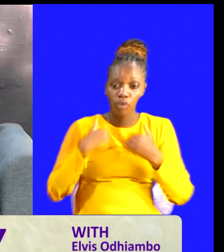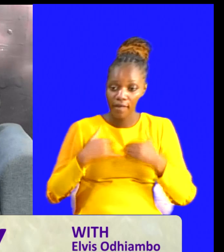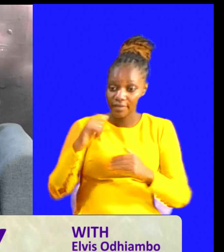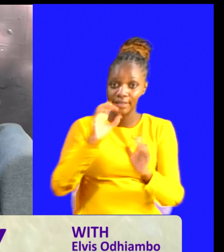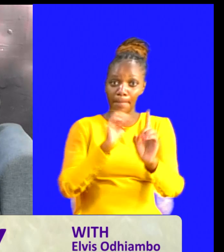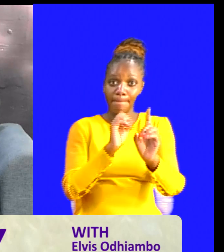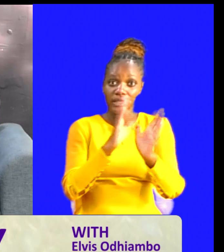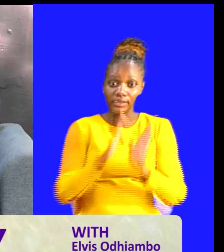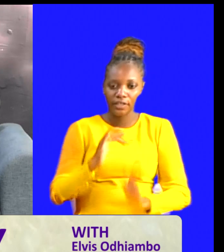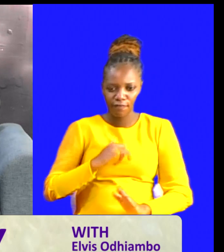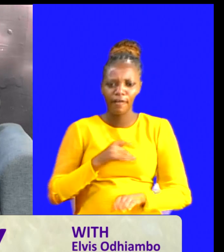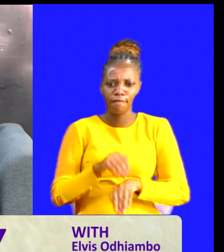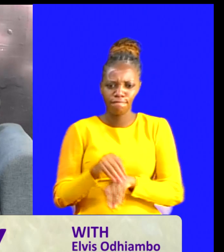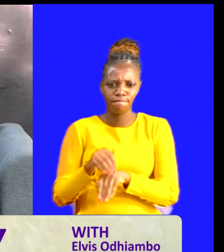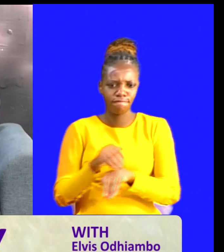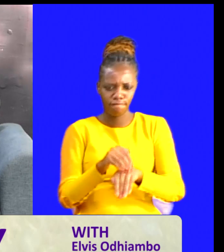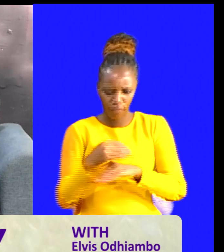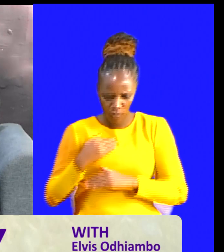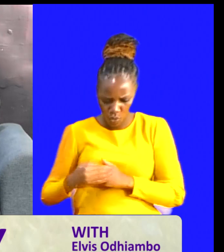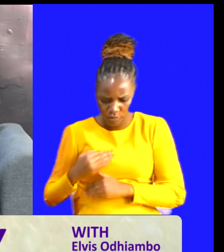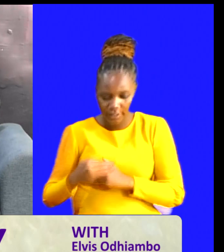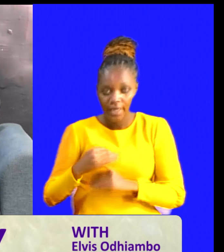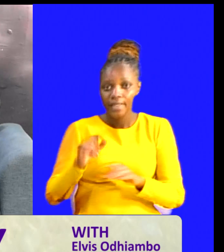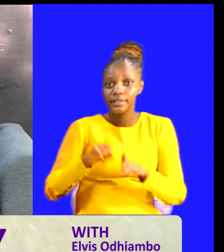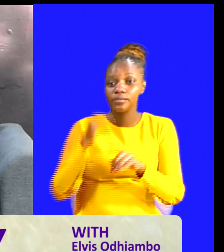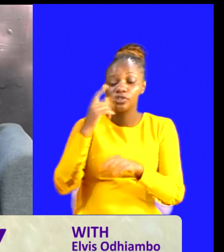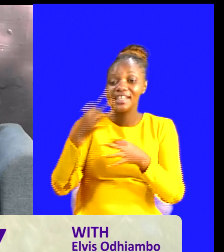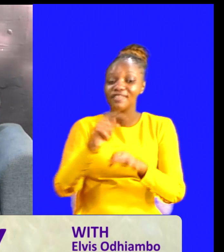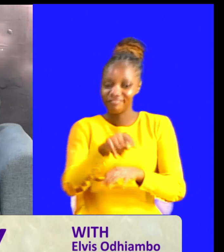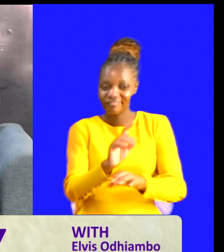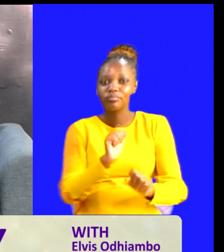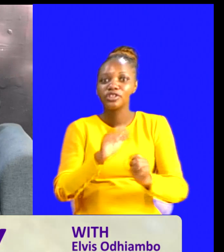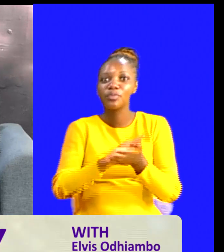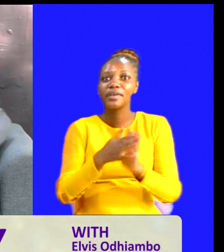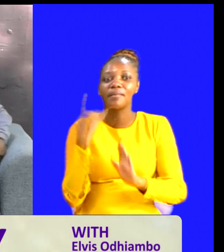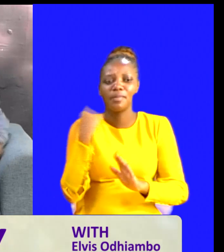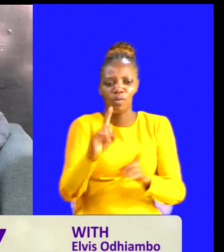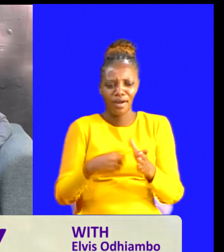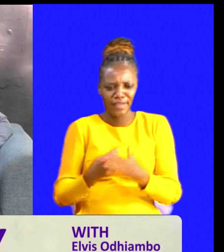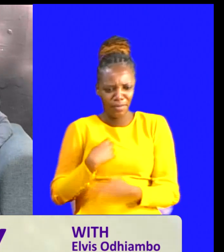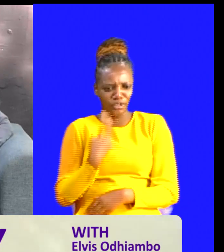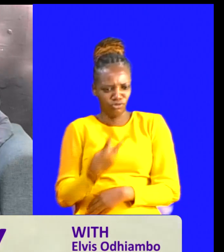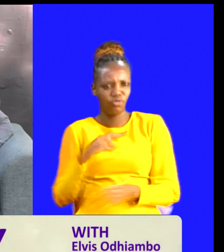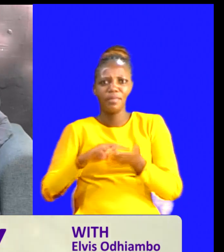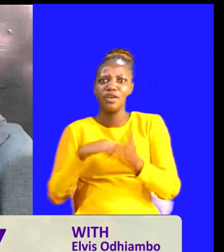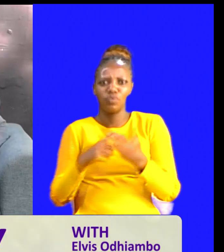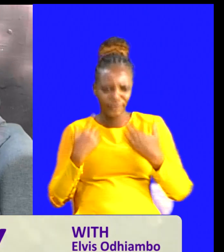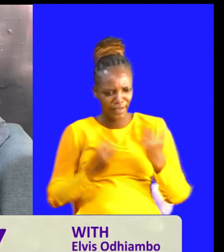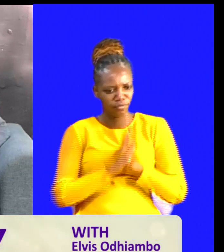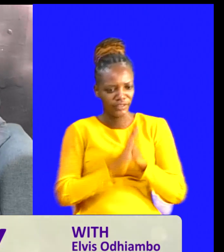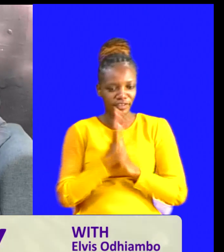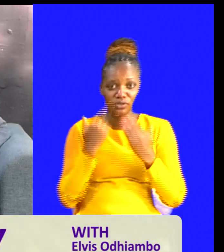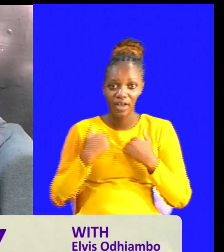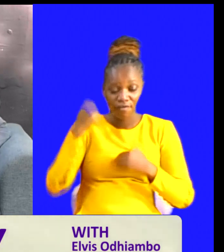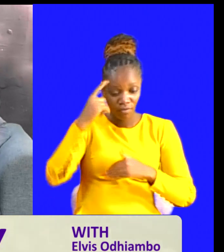that you're following him closely, and you see that if he can finish number one, then you're number two, that is motivation enough for you to